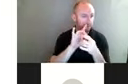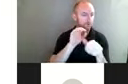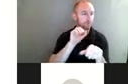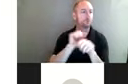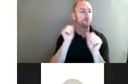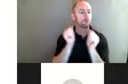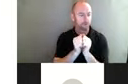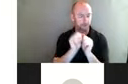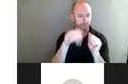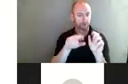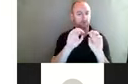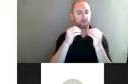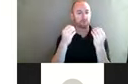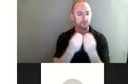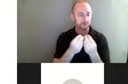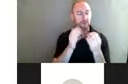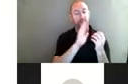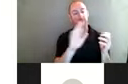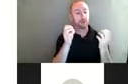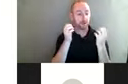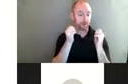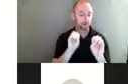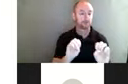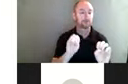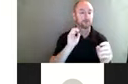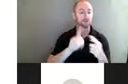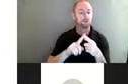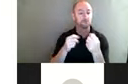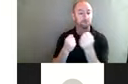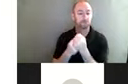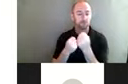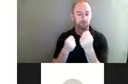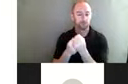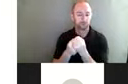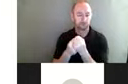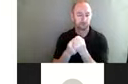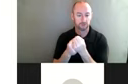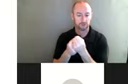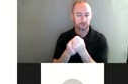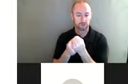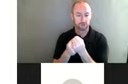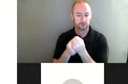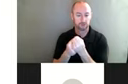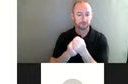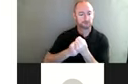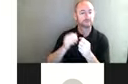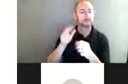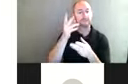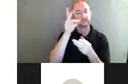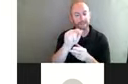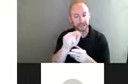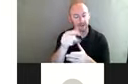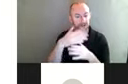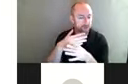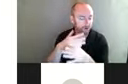the organization, and the efforts they're taking to support data sharing and